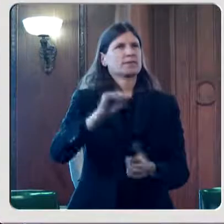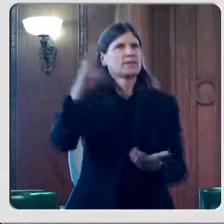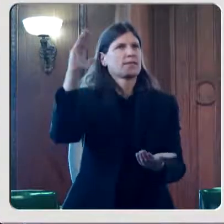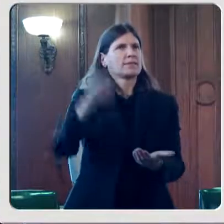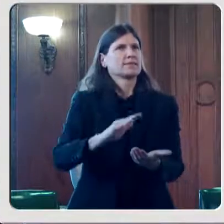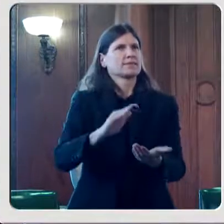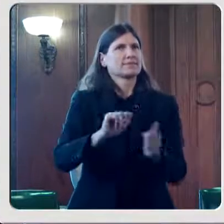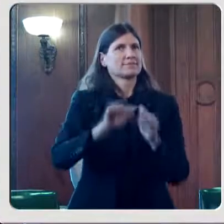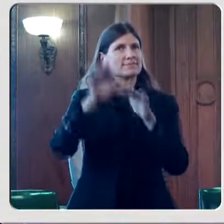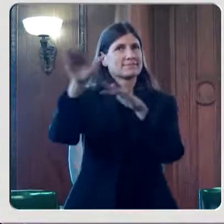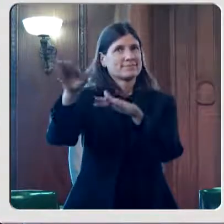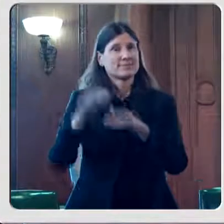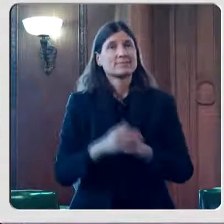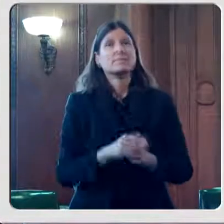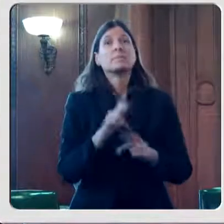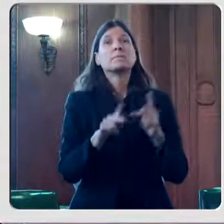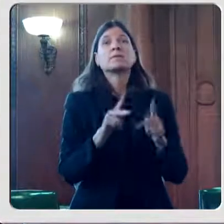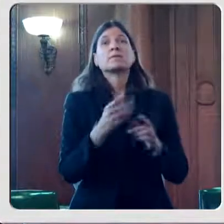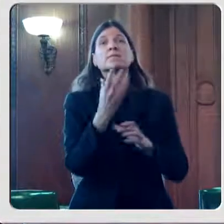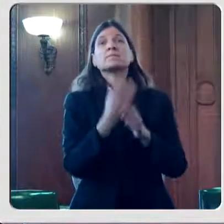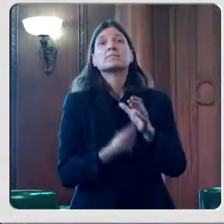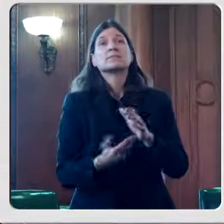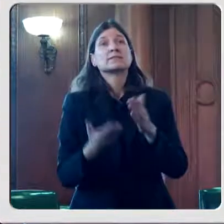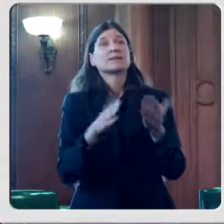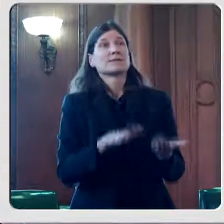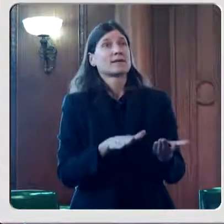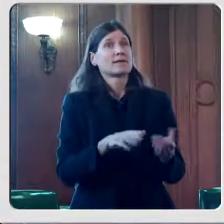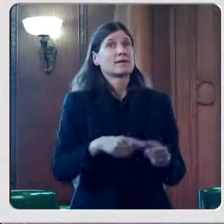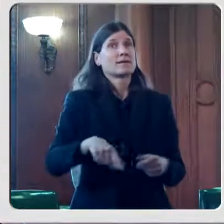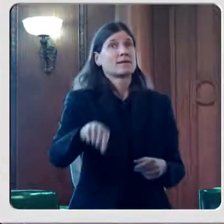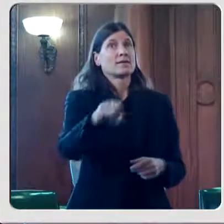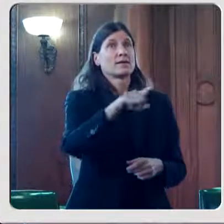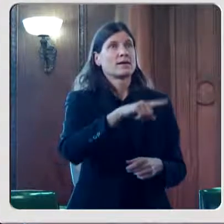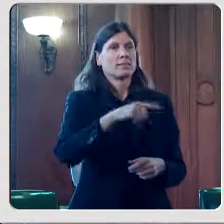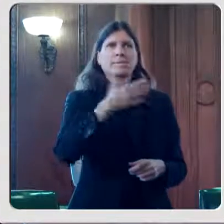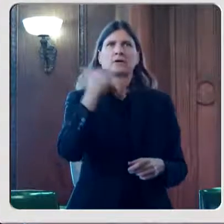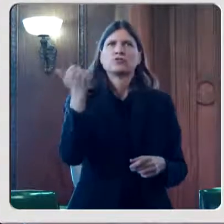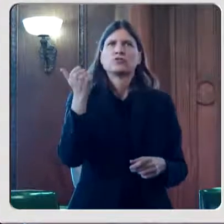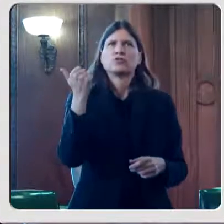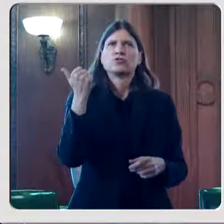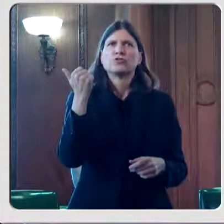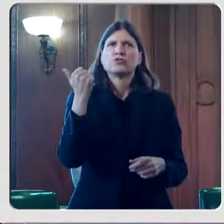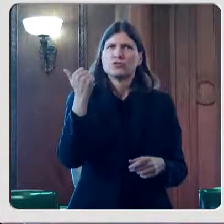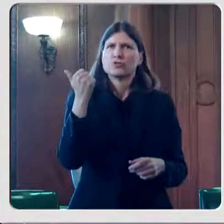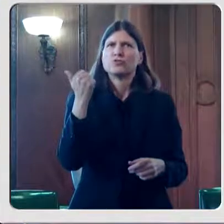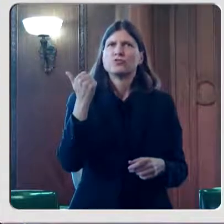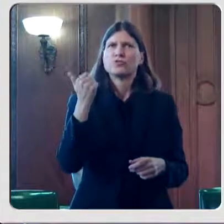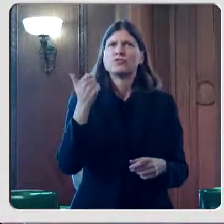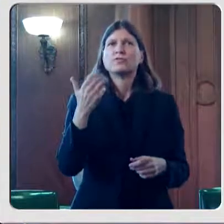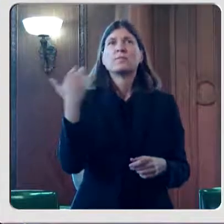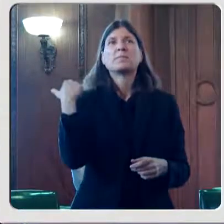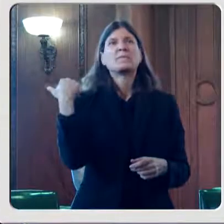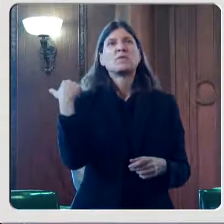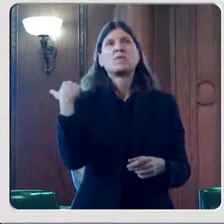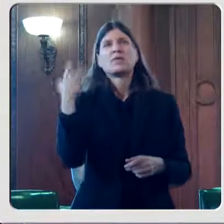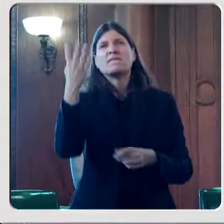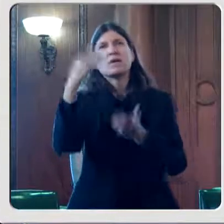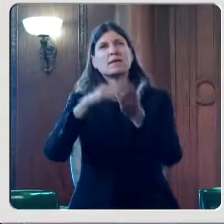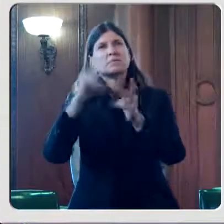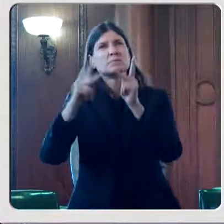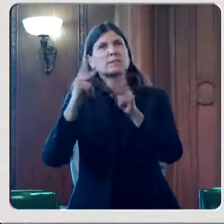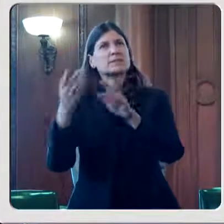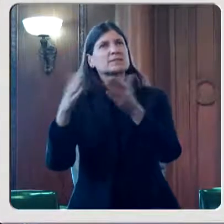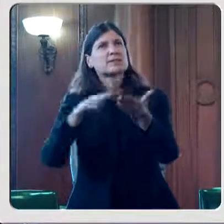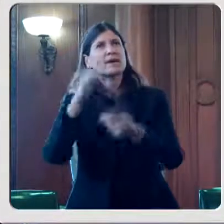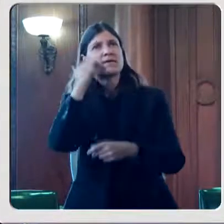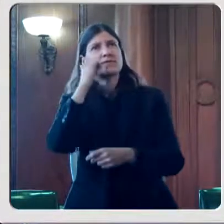deaths, of course, far lower than they were at their height, over 4,000 per day previously. In Massachusetts, that trend